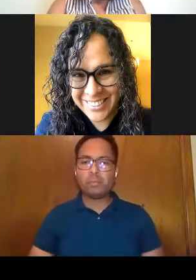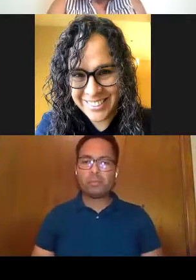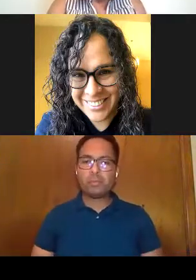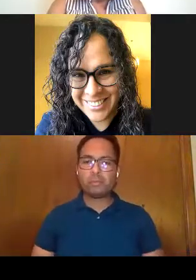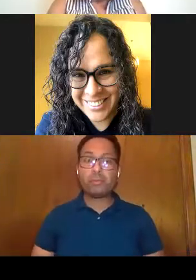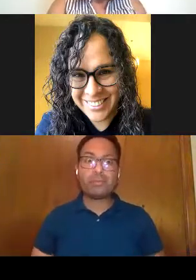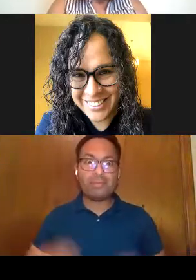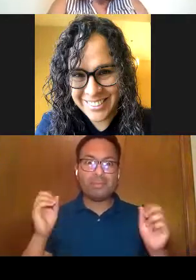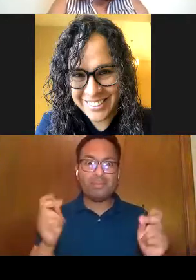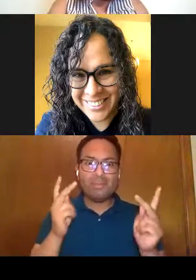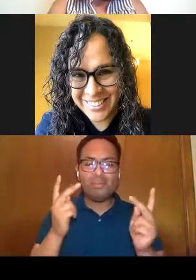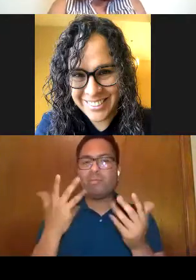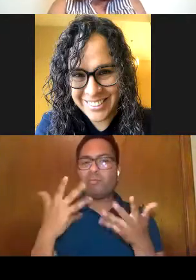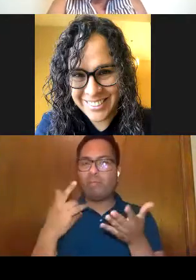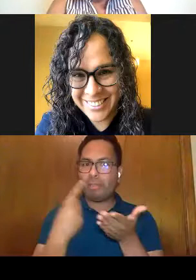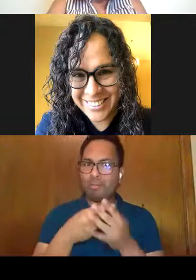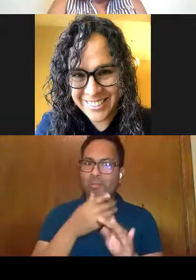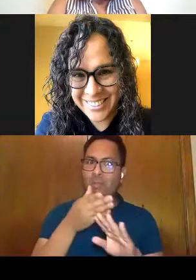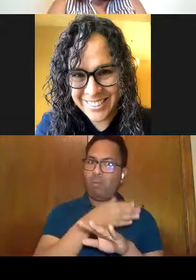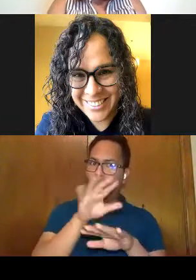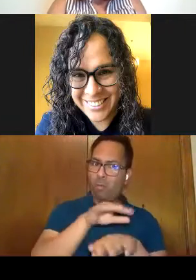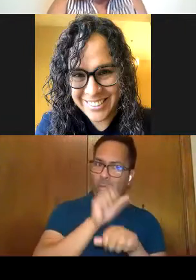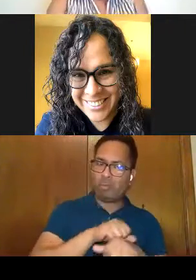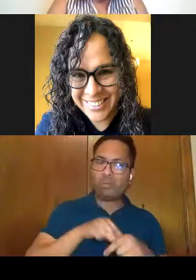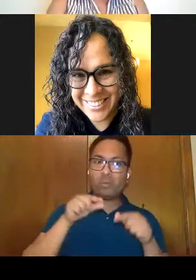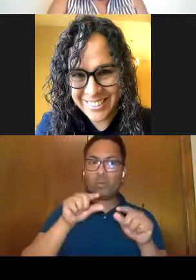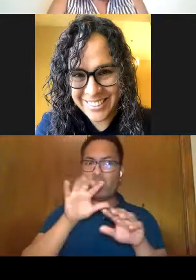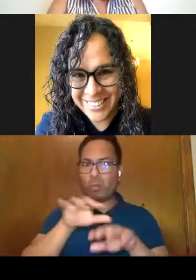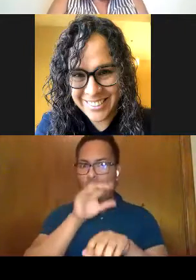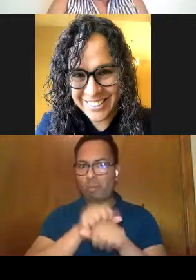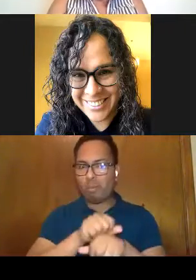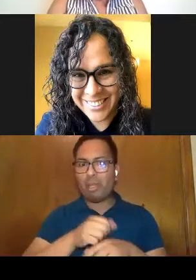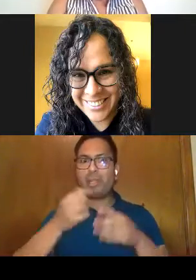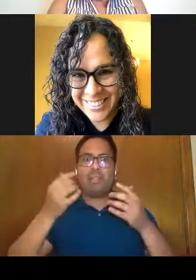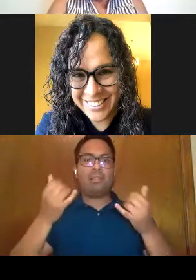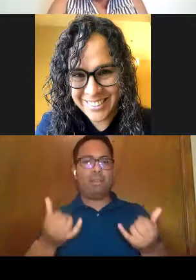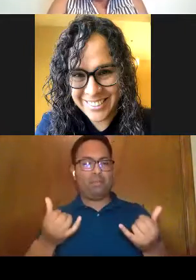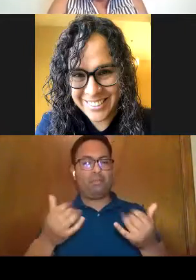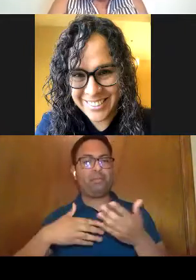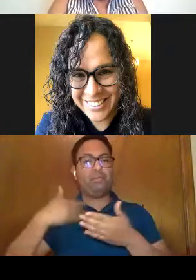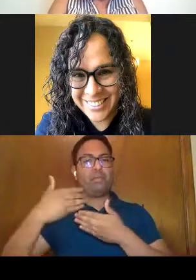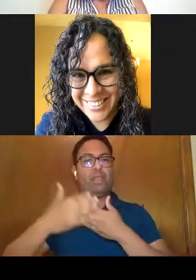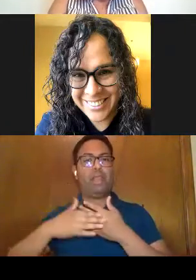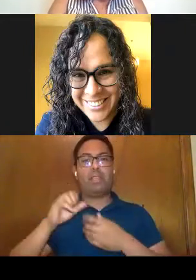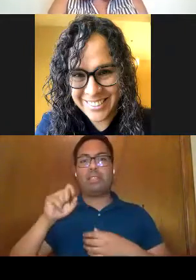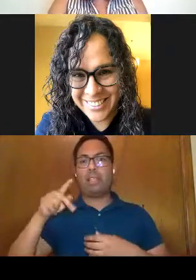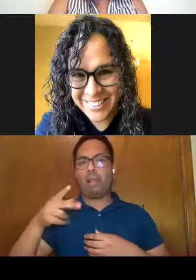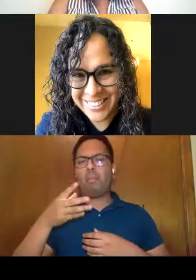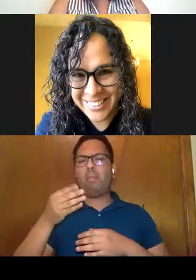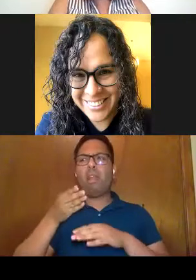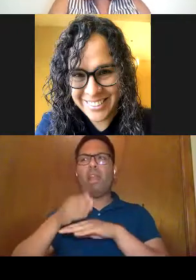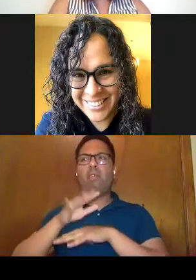Okay, we talked about before the visit, during the visit. Now next steps, and after the